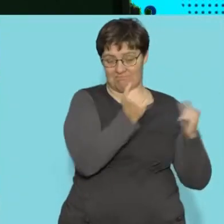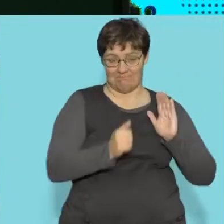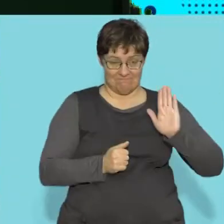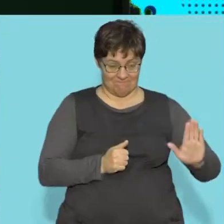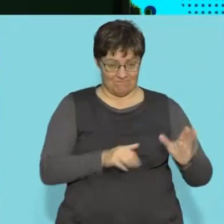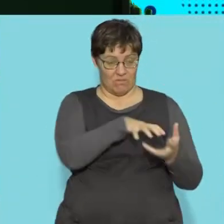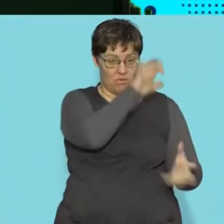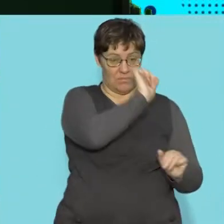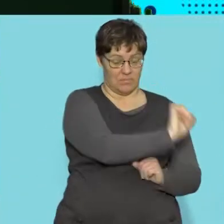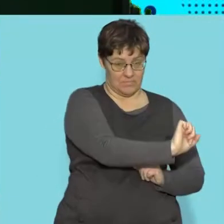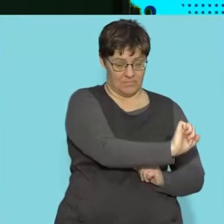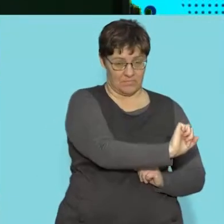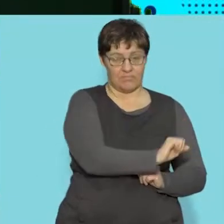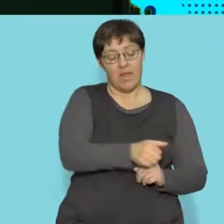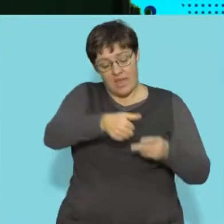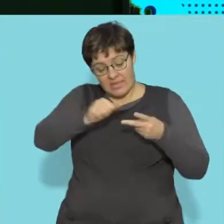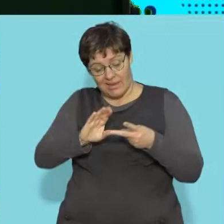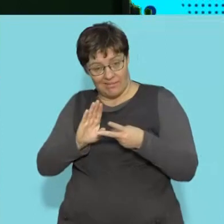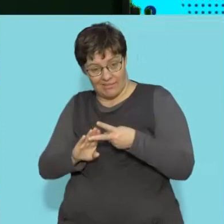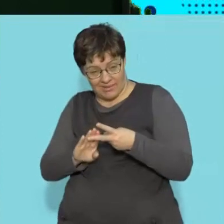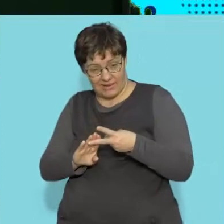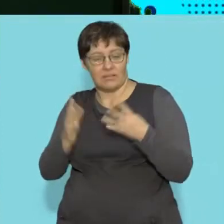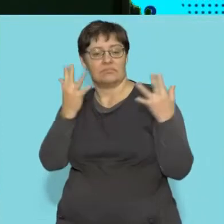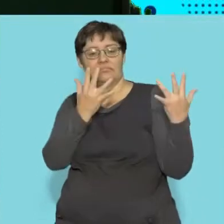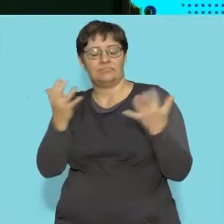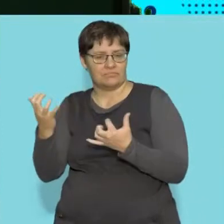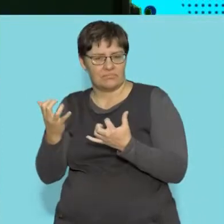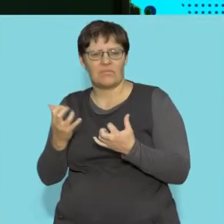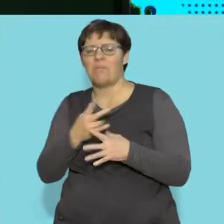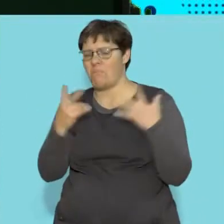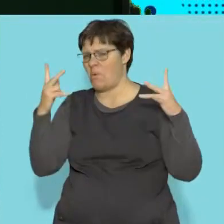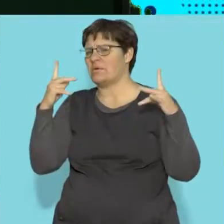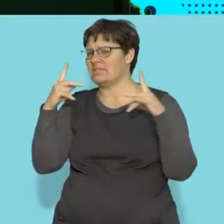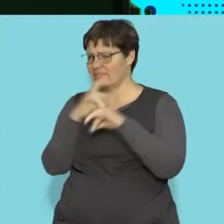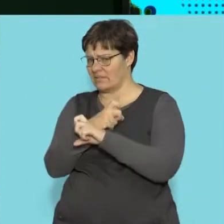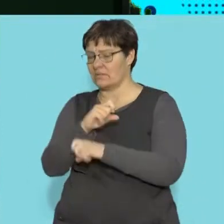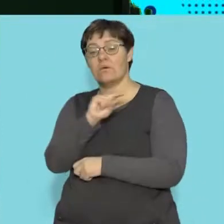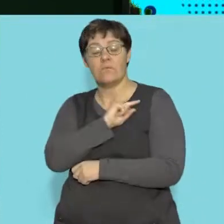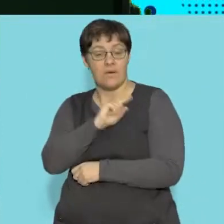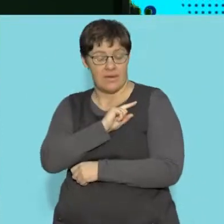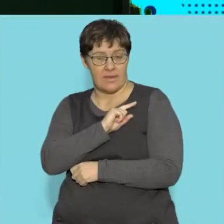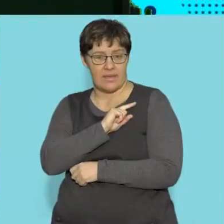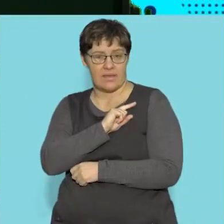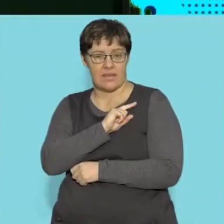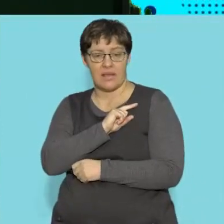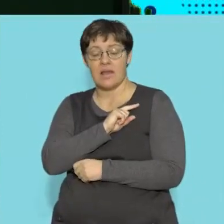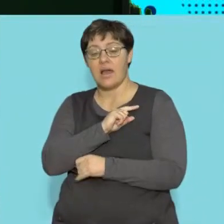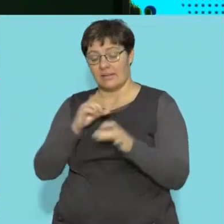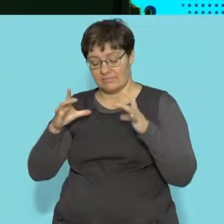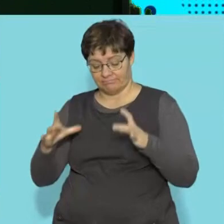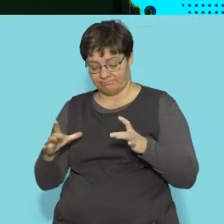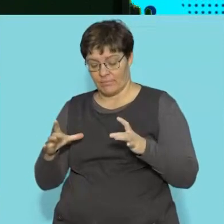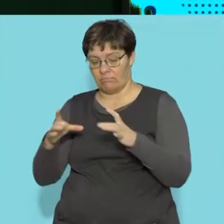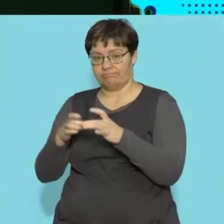out the volume of that cone. Then the next calculation is it's slightly more intricate because I have a